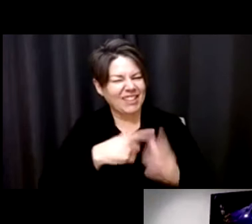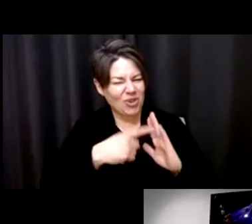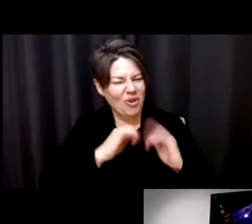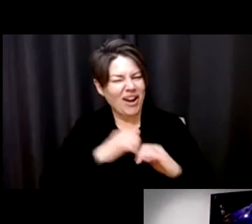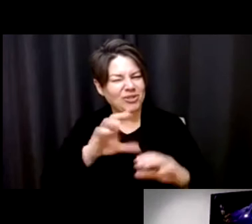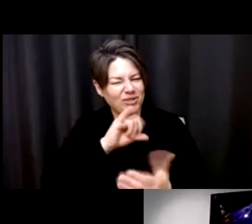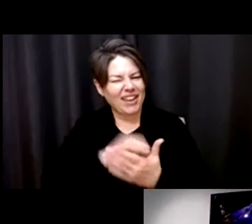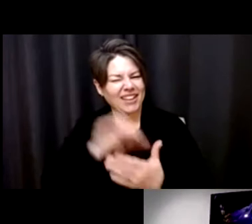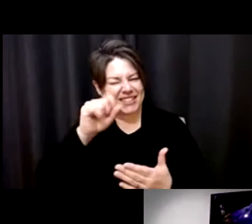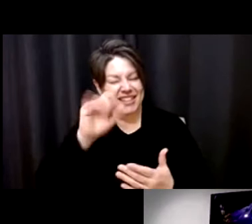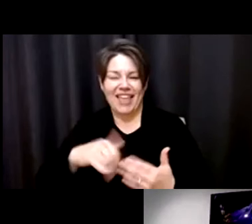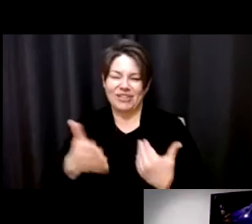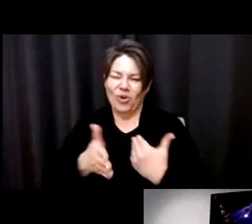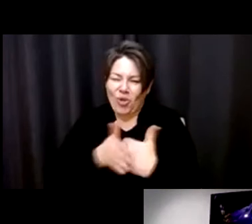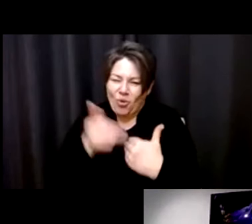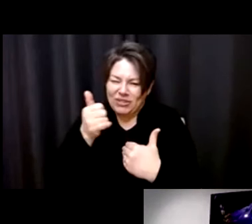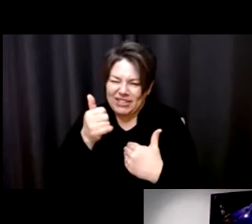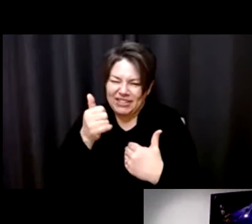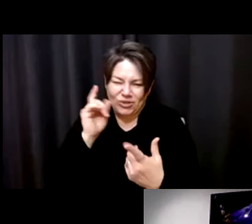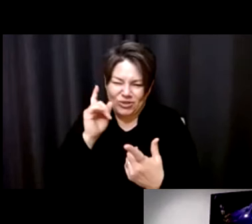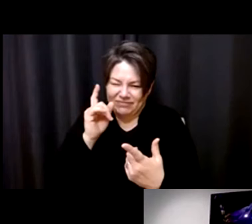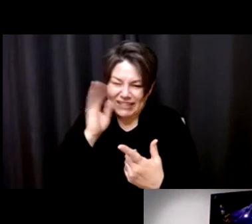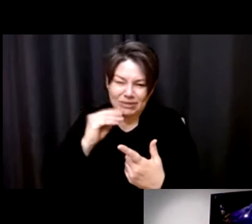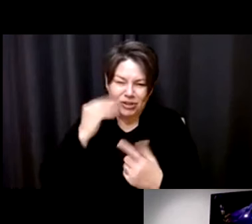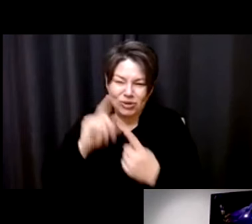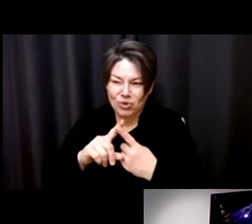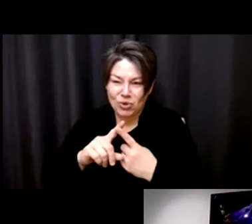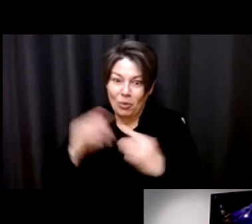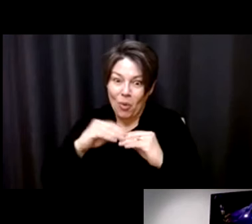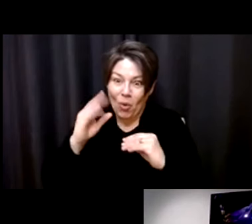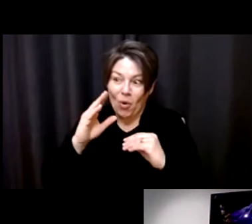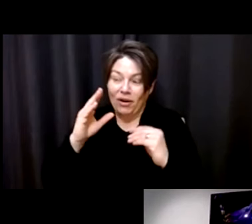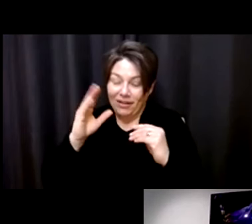my closest encounter to thousands of bees at once.